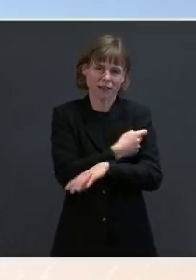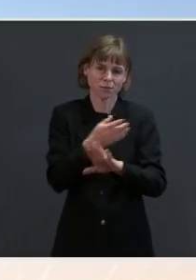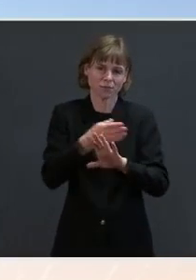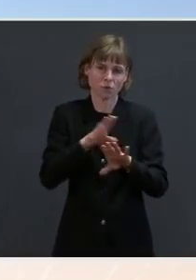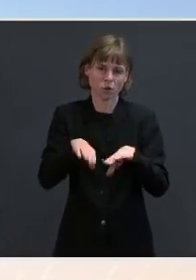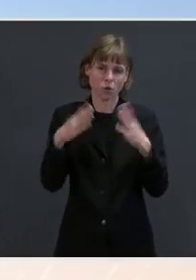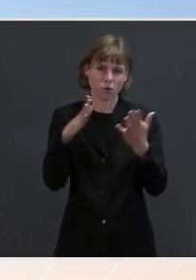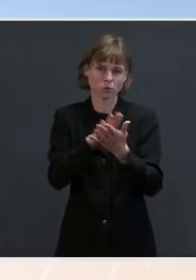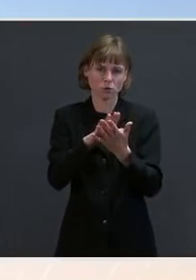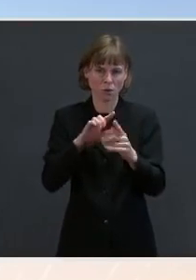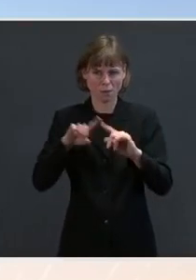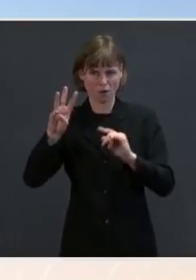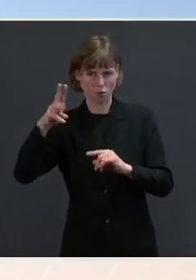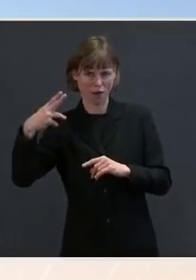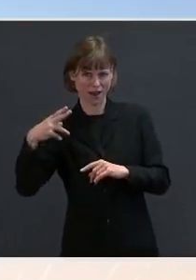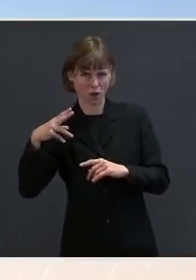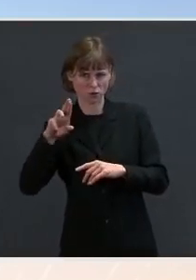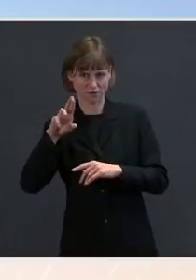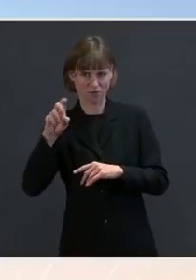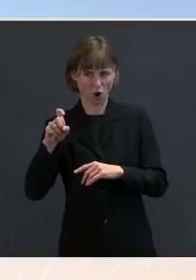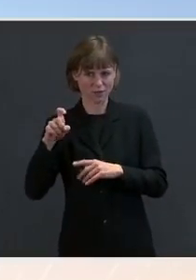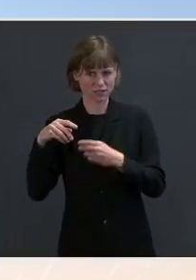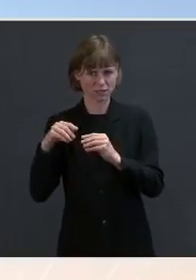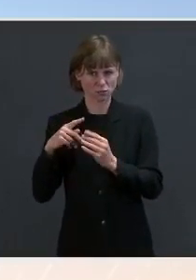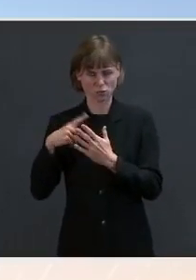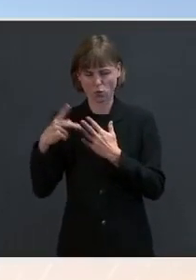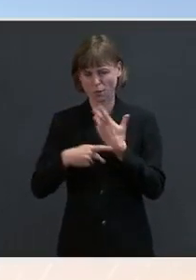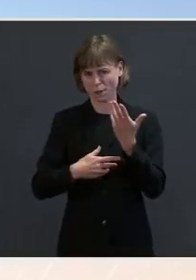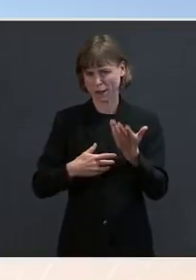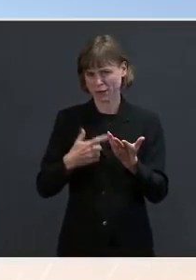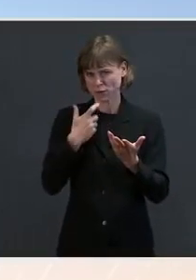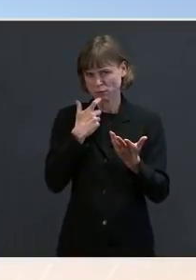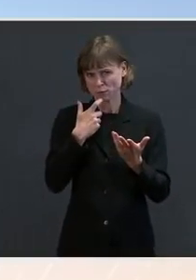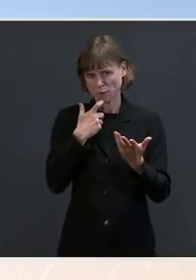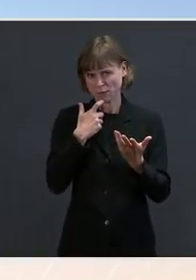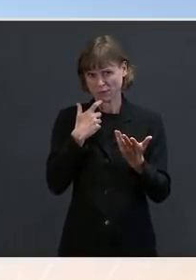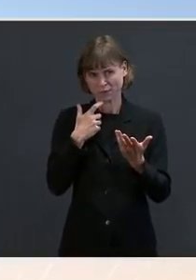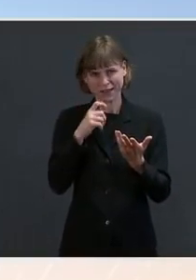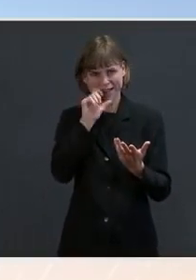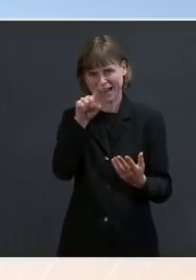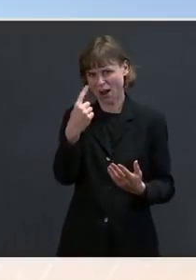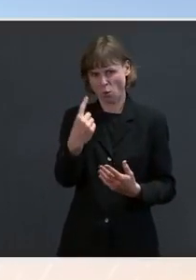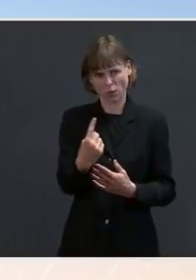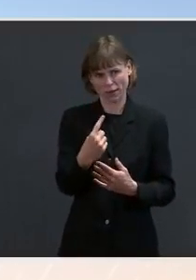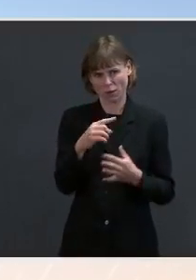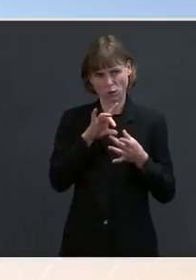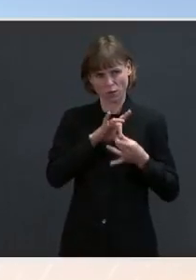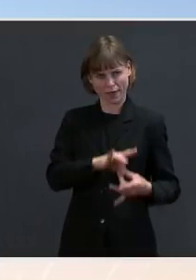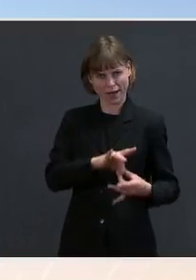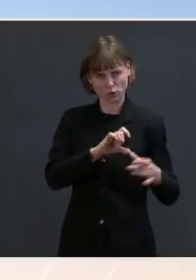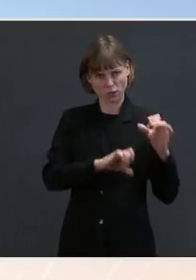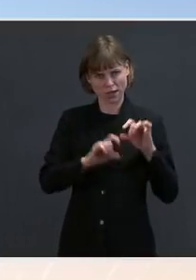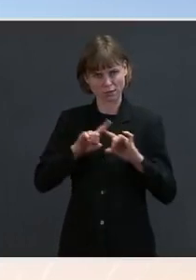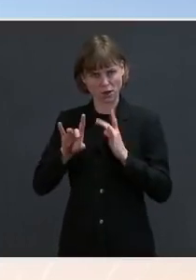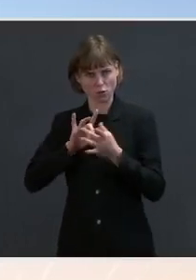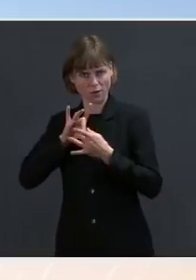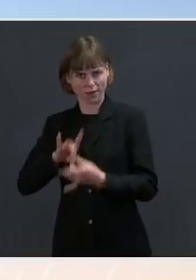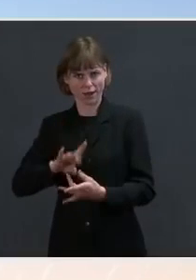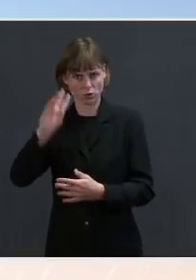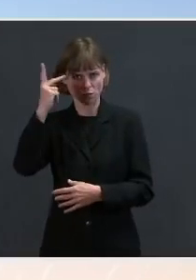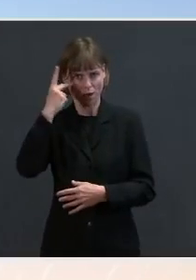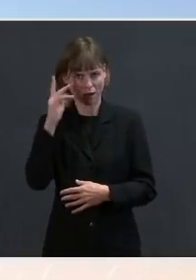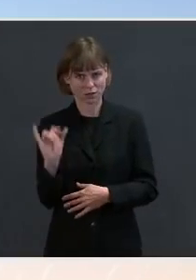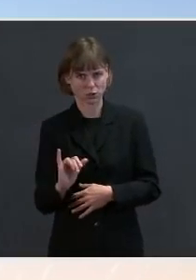House through the pharmacy program. So what do you say to critics who say this just isn't about science, it's about politics and appeasing the